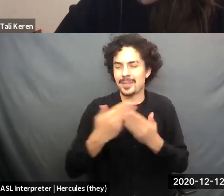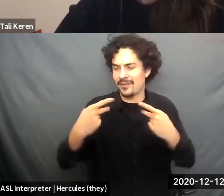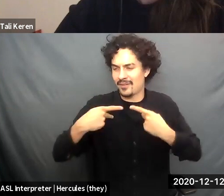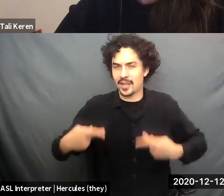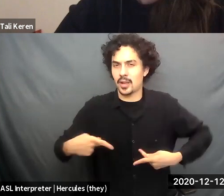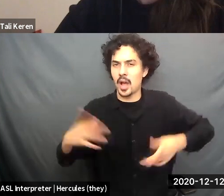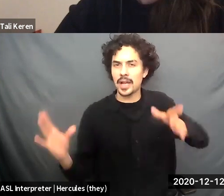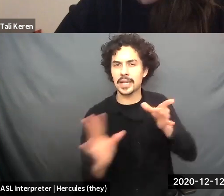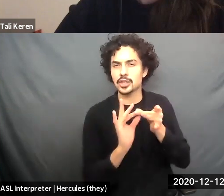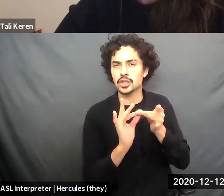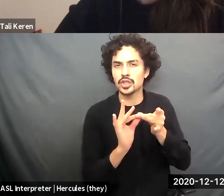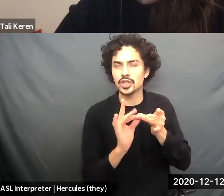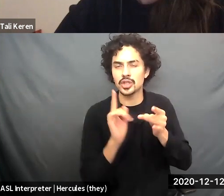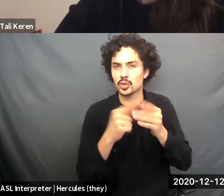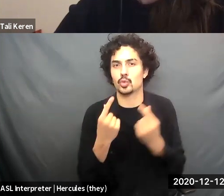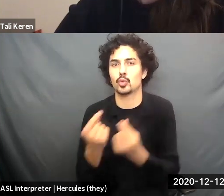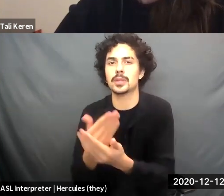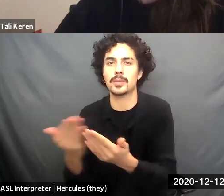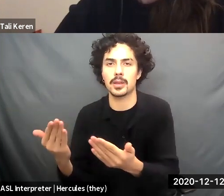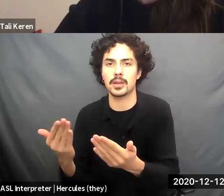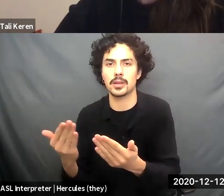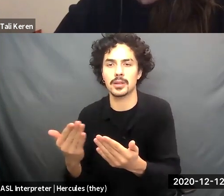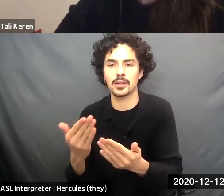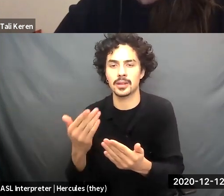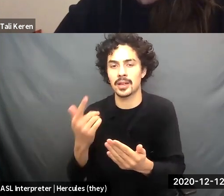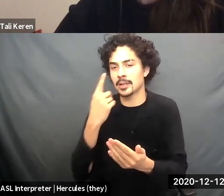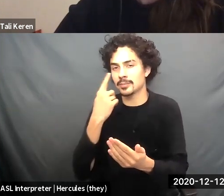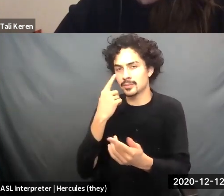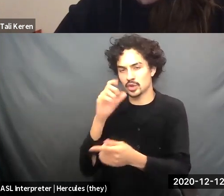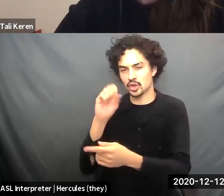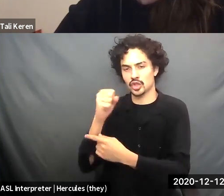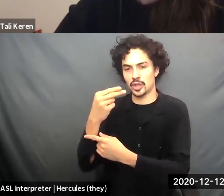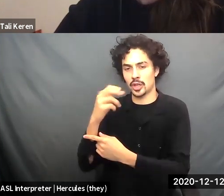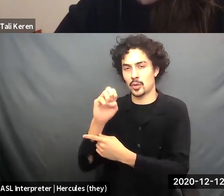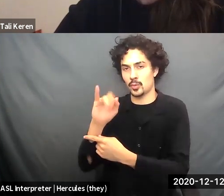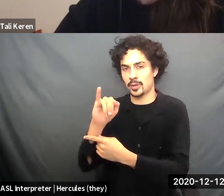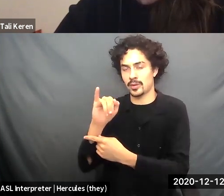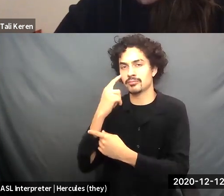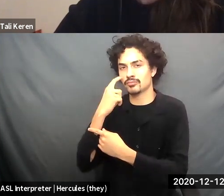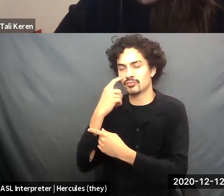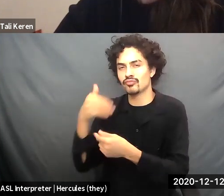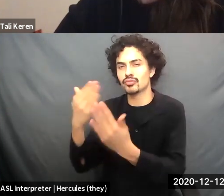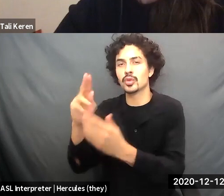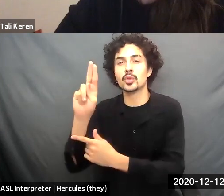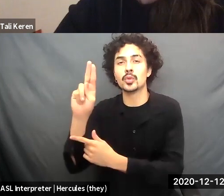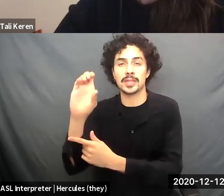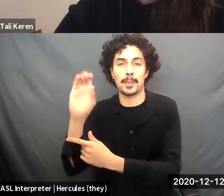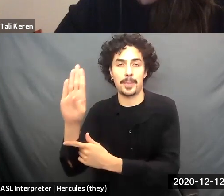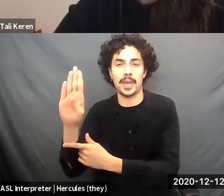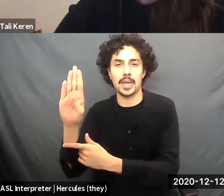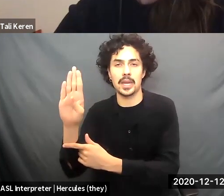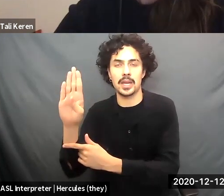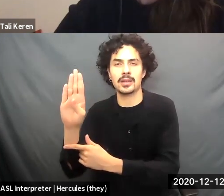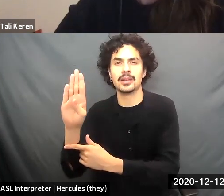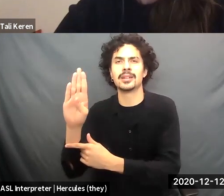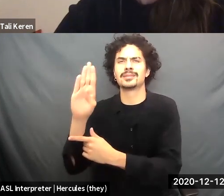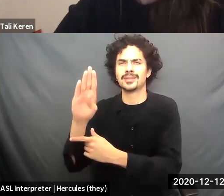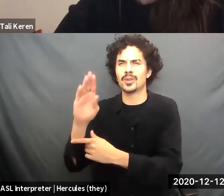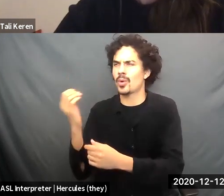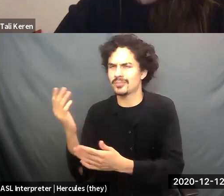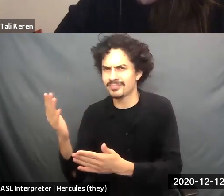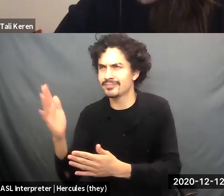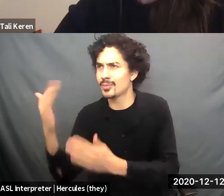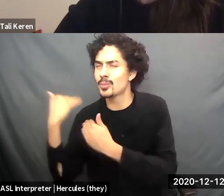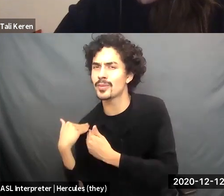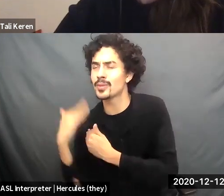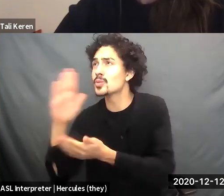Sherry, I appreciated what you were saying earlier, and thinking about Berkeley, like, holding the school accountable to actually allow for free tuition,